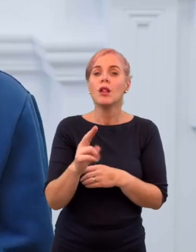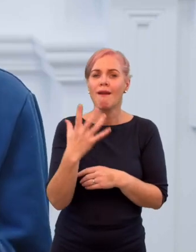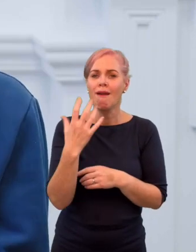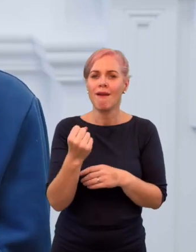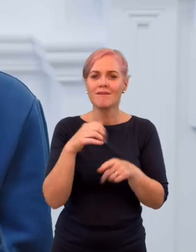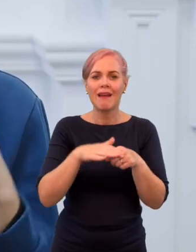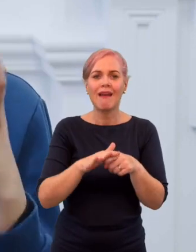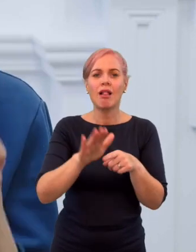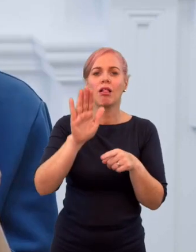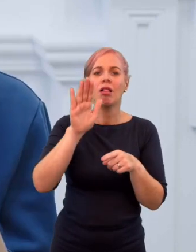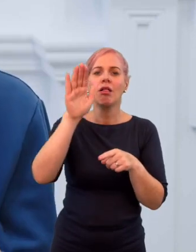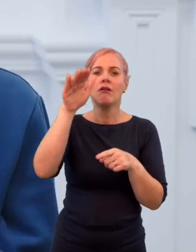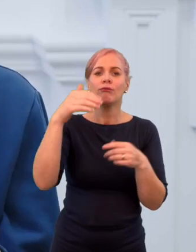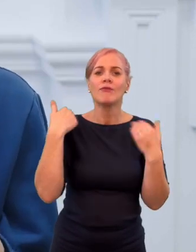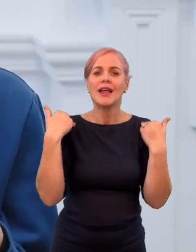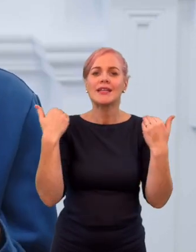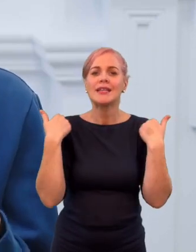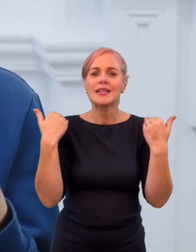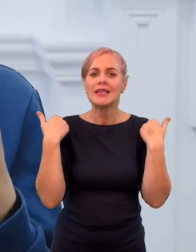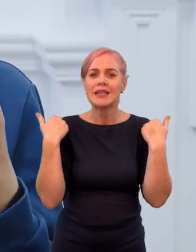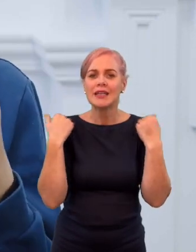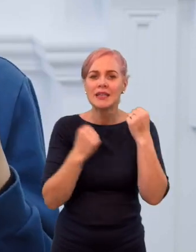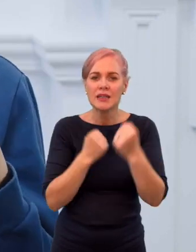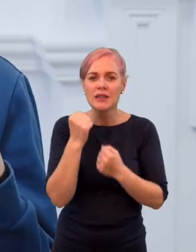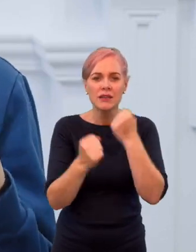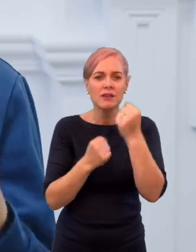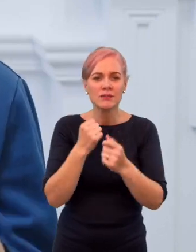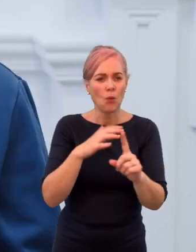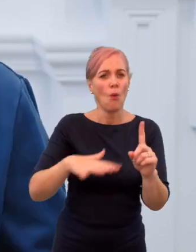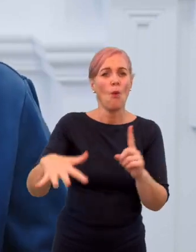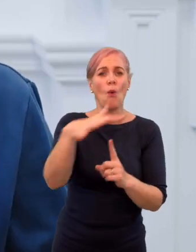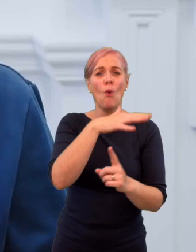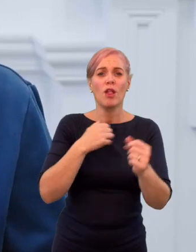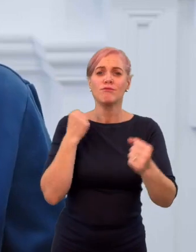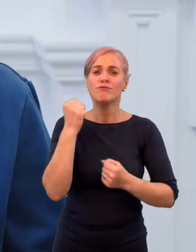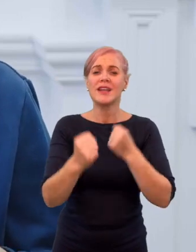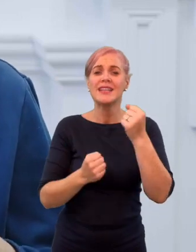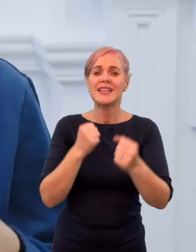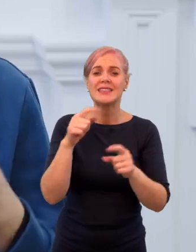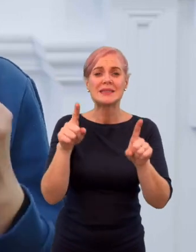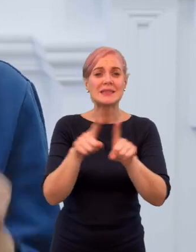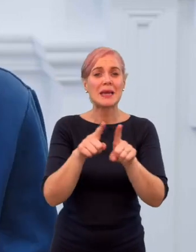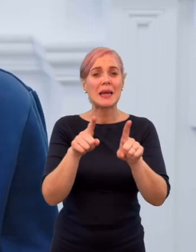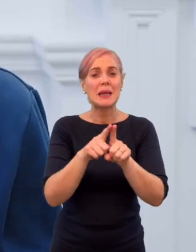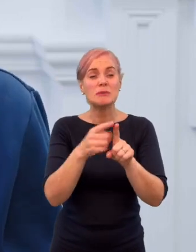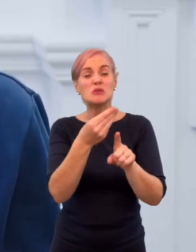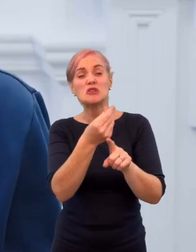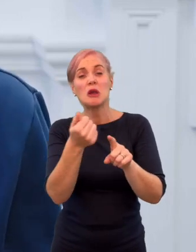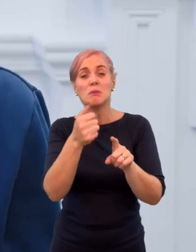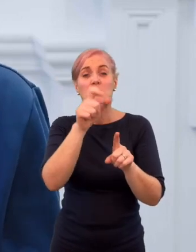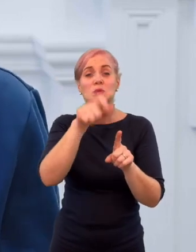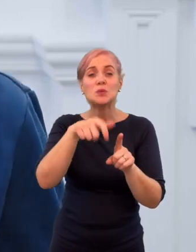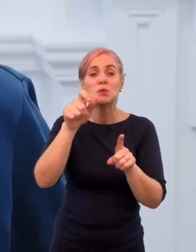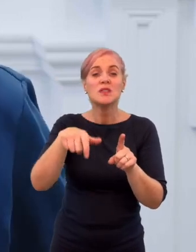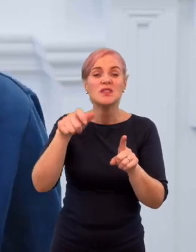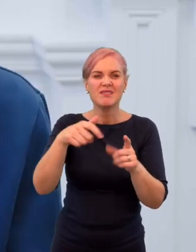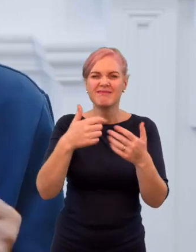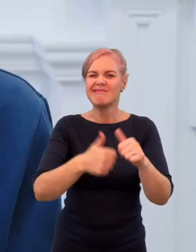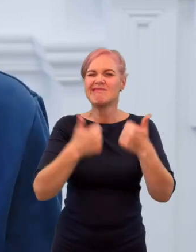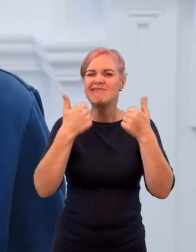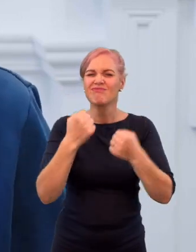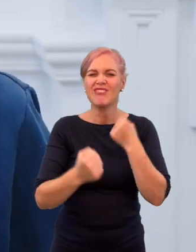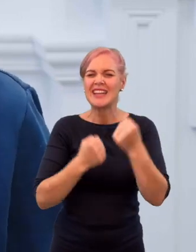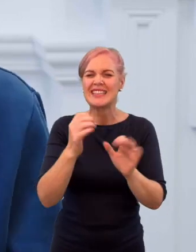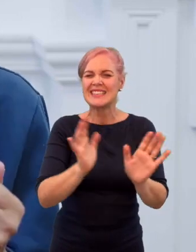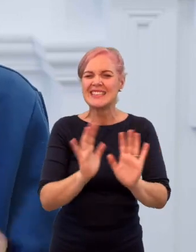there's hill training in school. So the way that everyone's going to be running, there are going to be a couple of students who aren't really